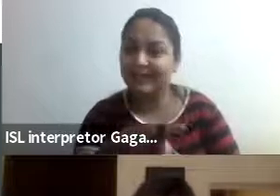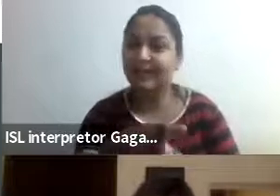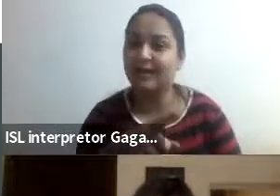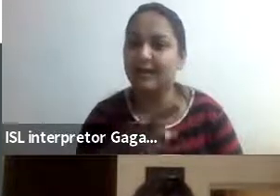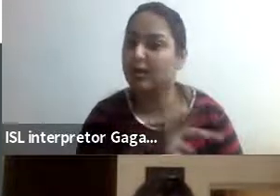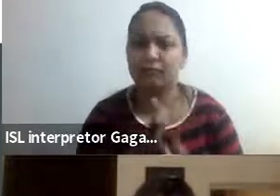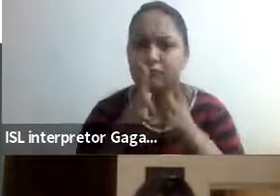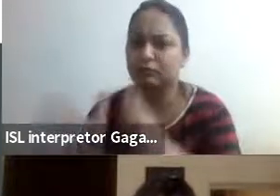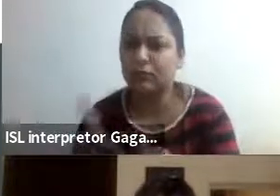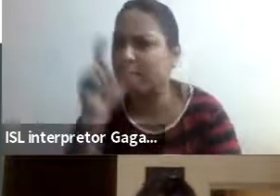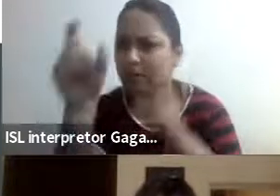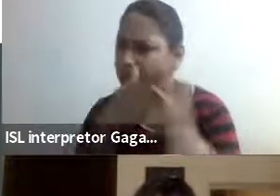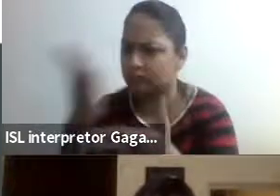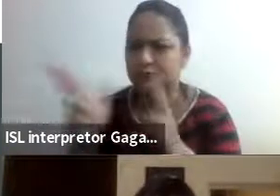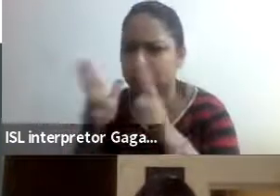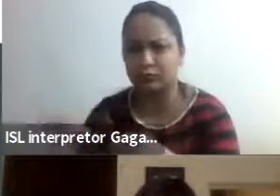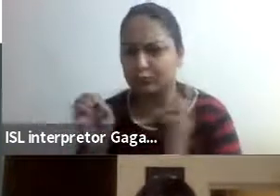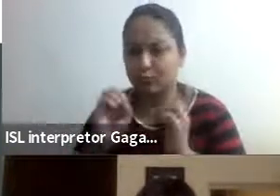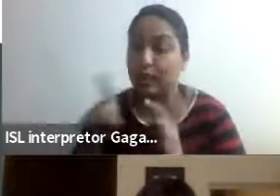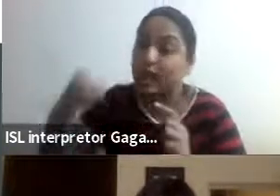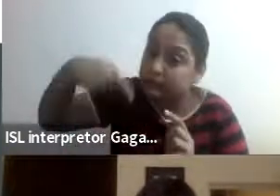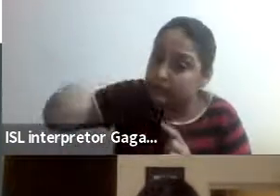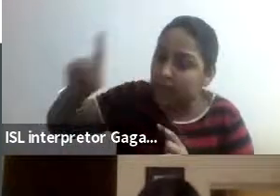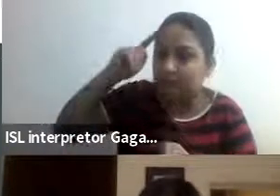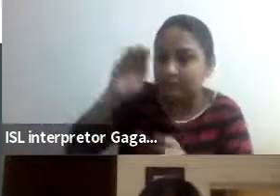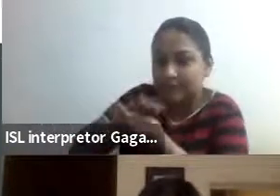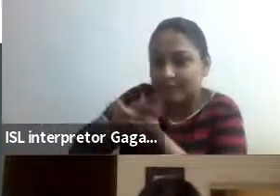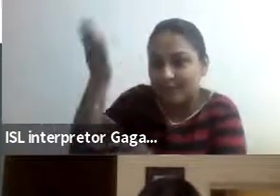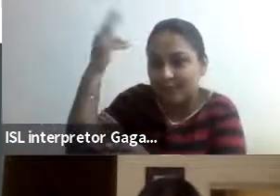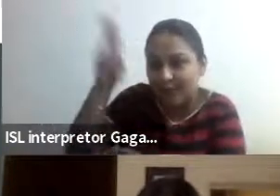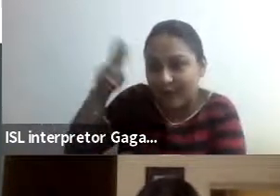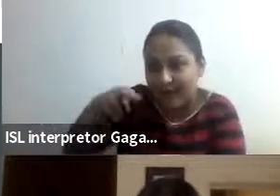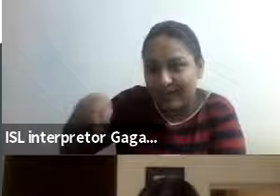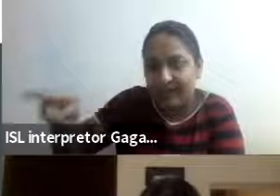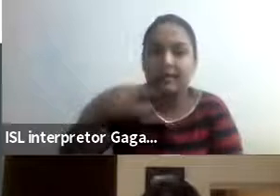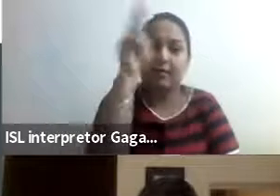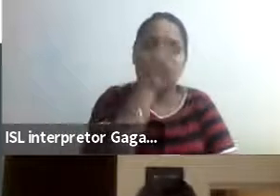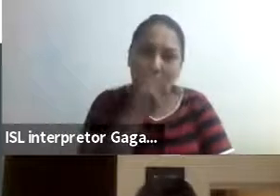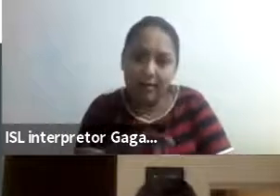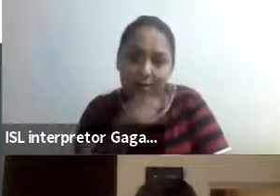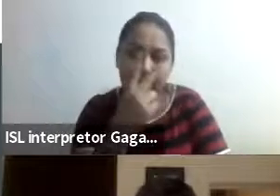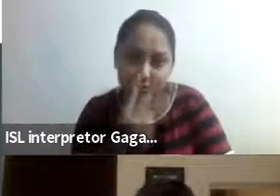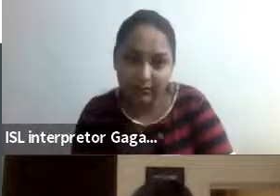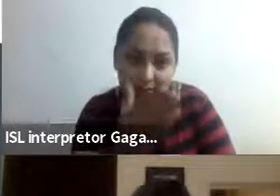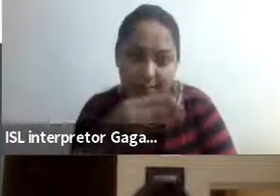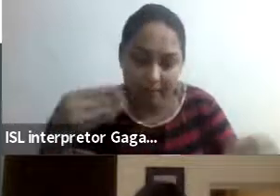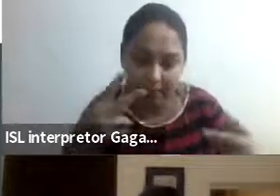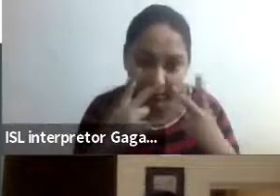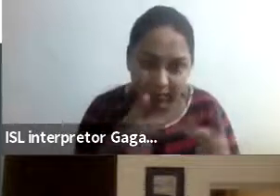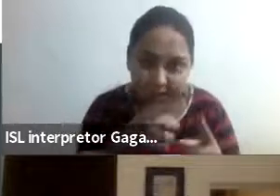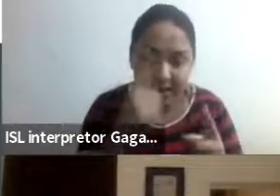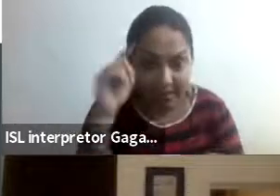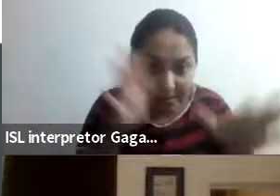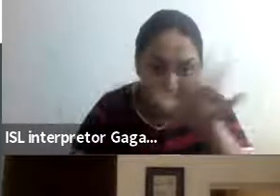something. What she chooses to paint is something she decides when she faces the paper. There's very little